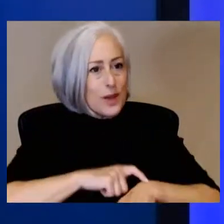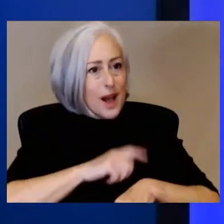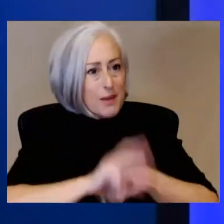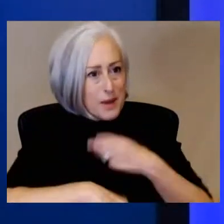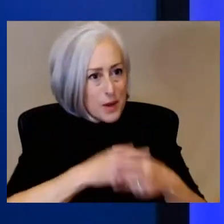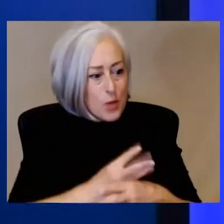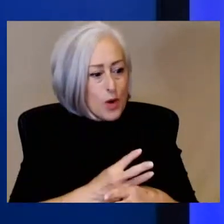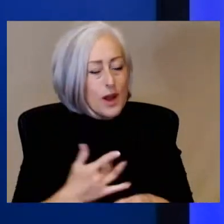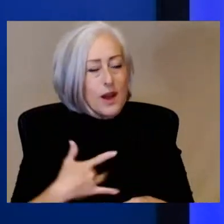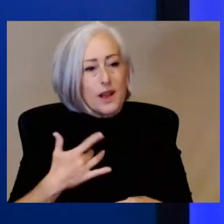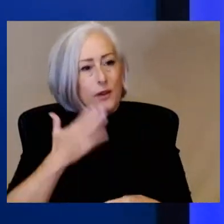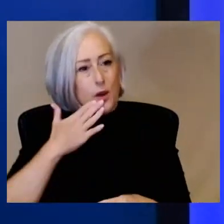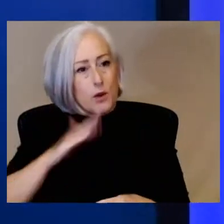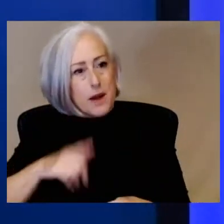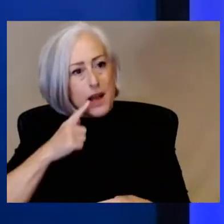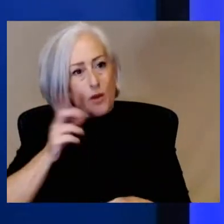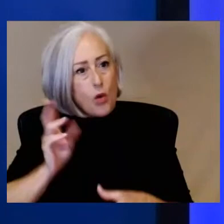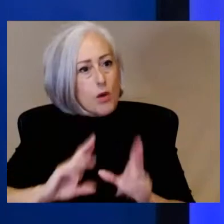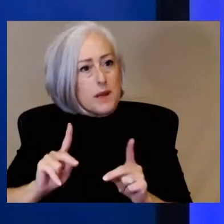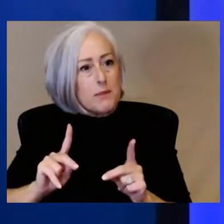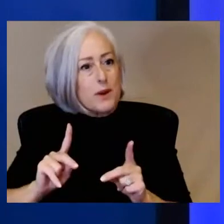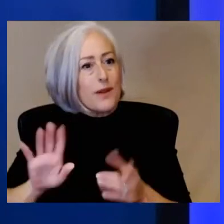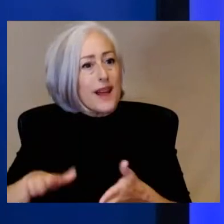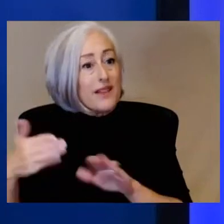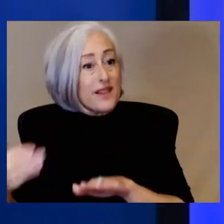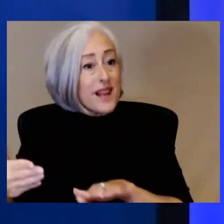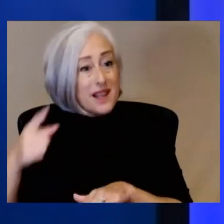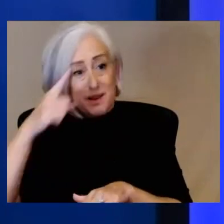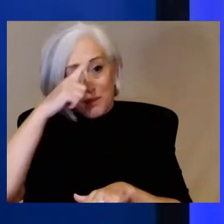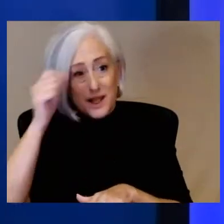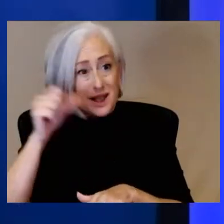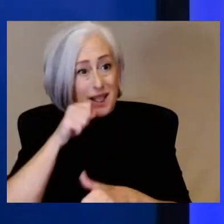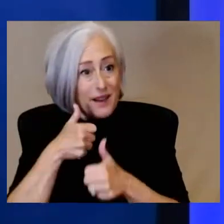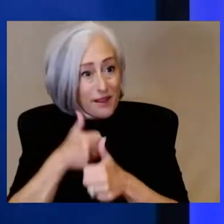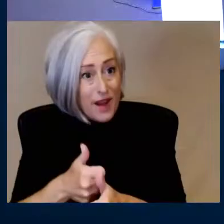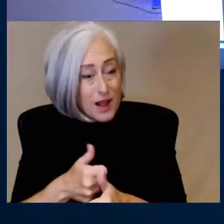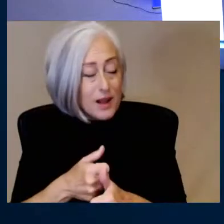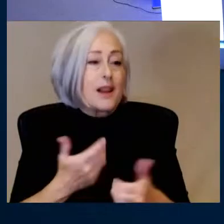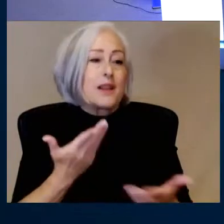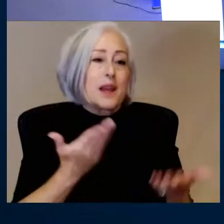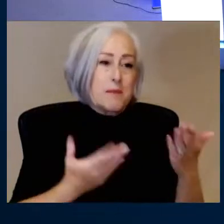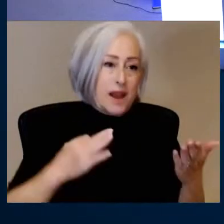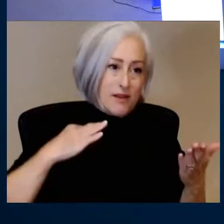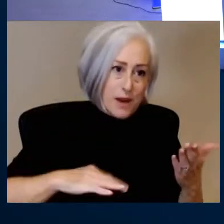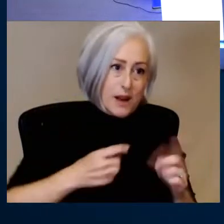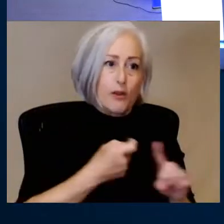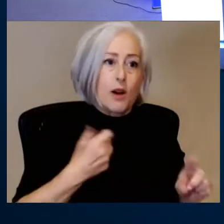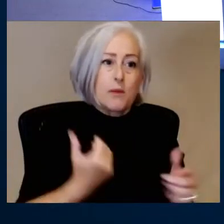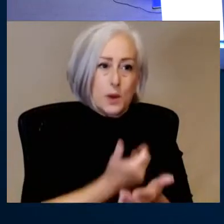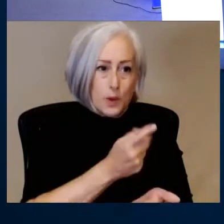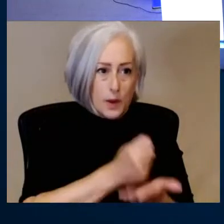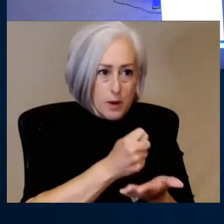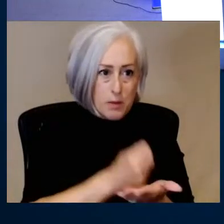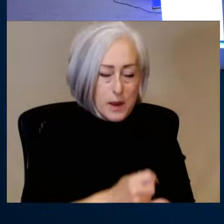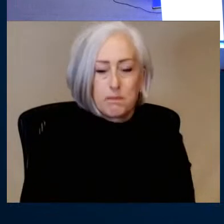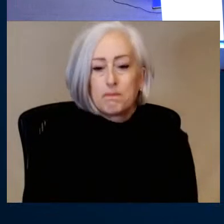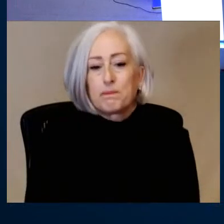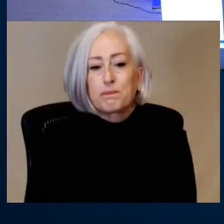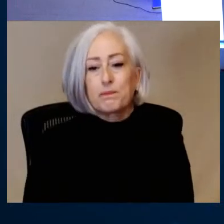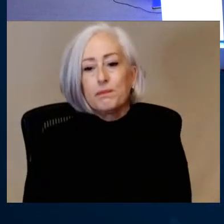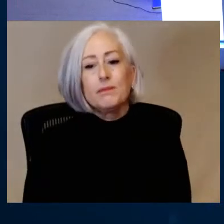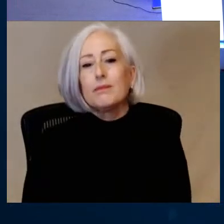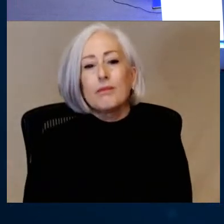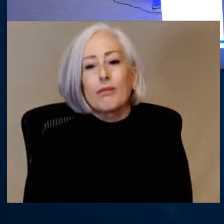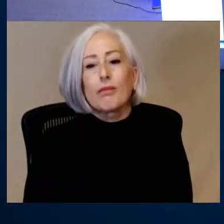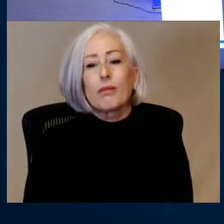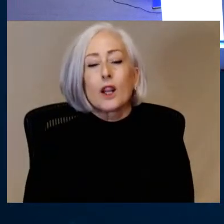lost who didn't follow that, because they could have been a beneficiary. Jess, other questions? Yes, several more. Here's one from